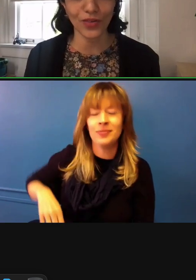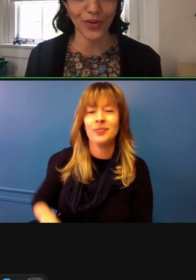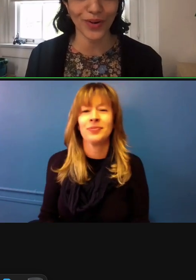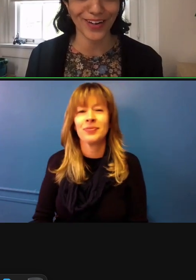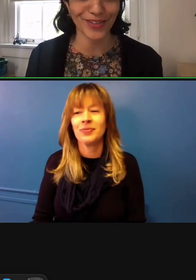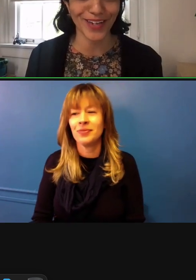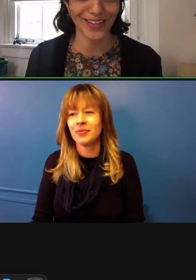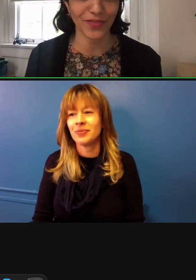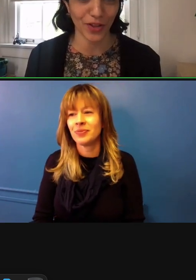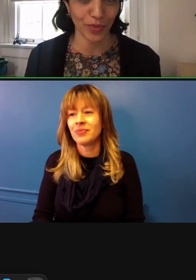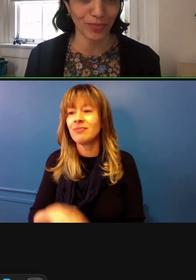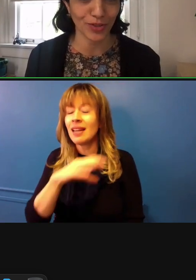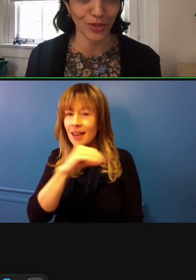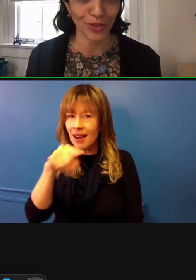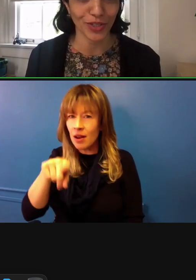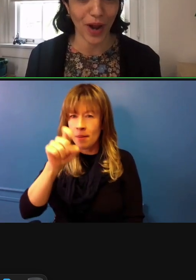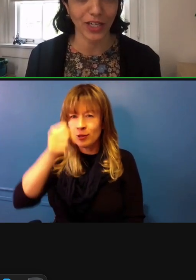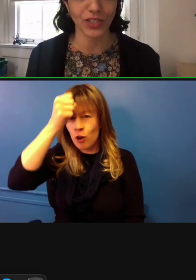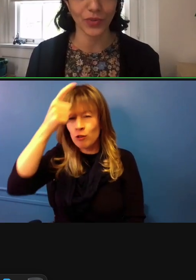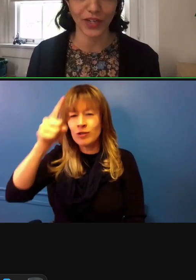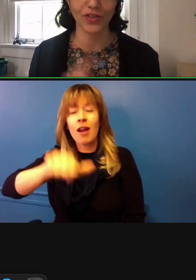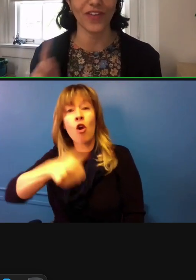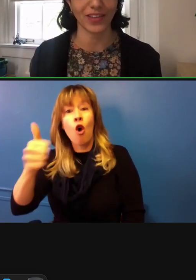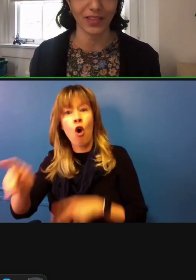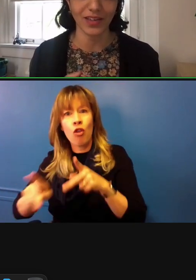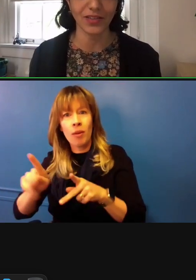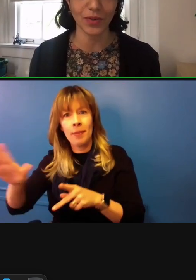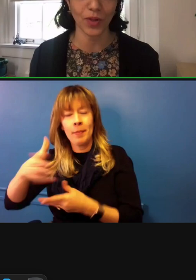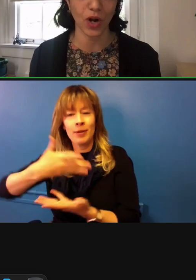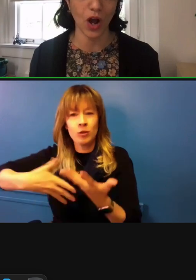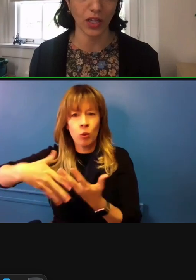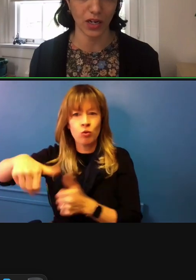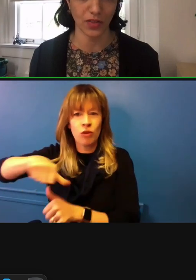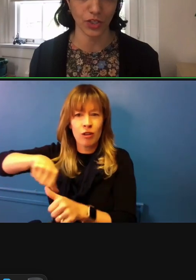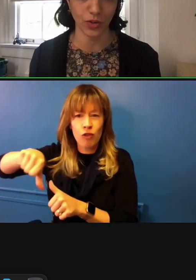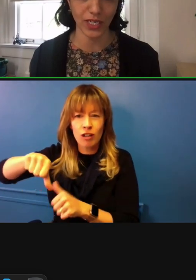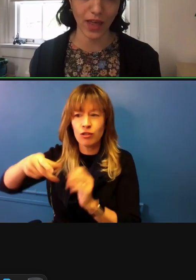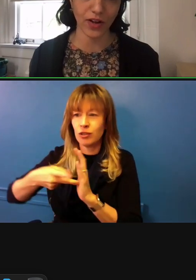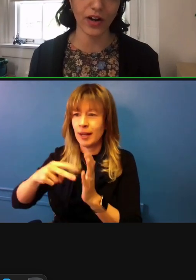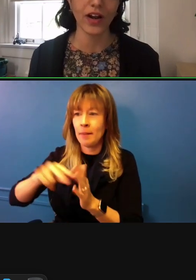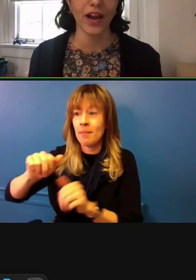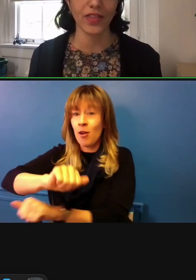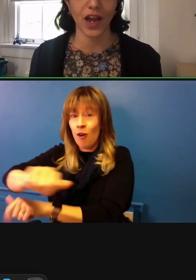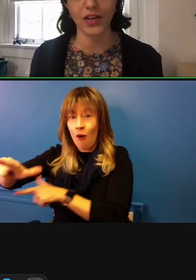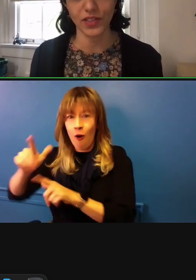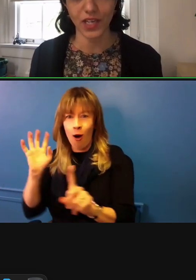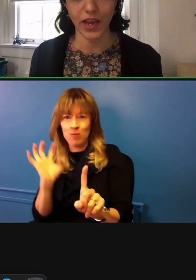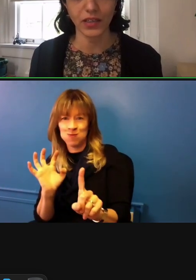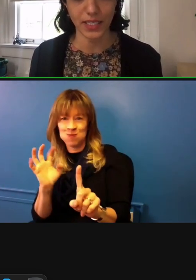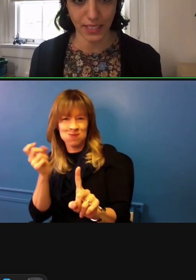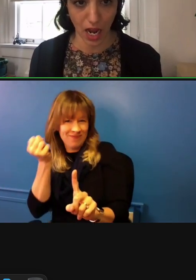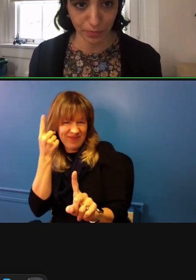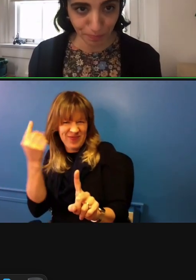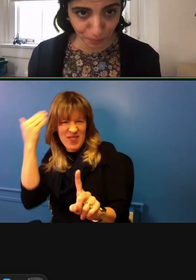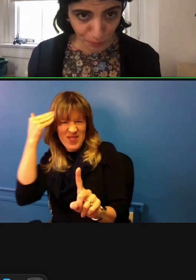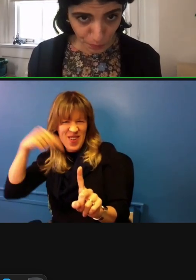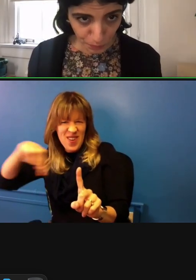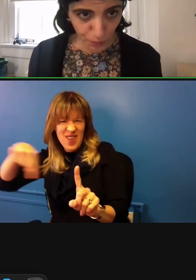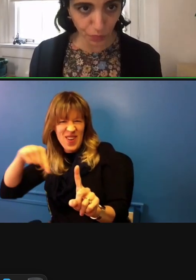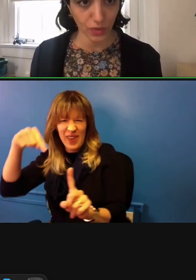And also understandings of other people's social interactions, right? So the fact that these people are all in on the joke together and the guy on the scale is